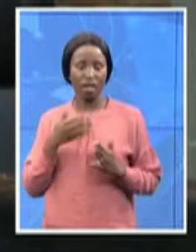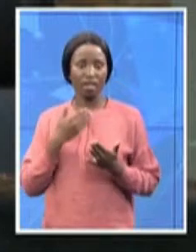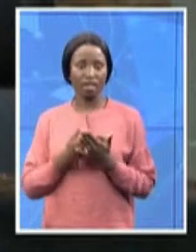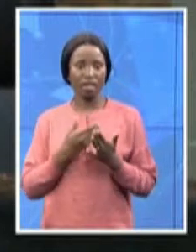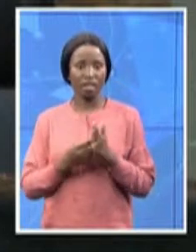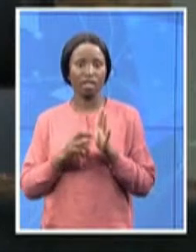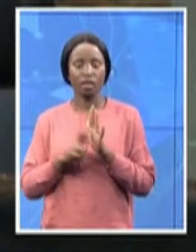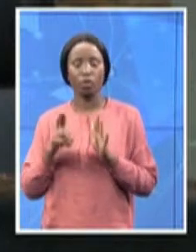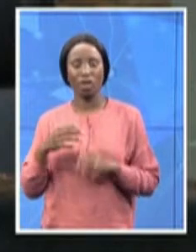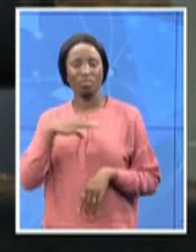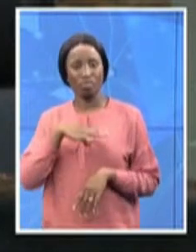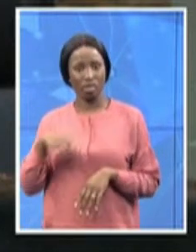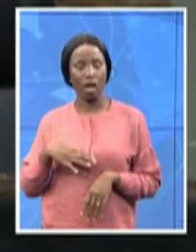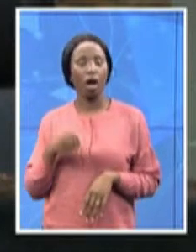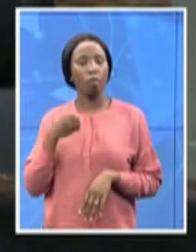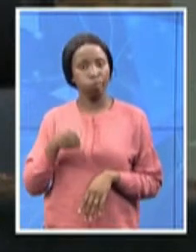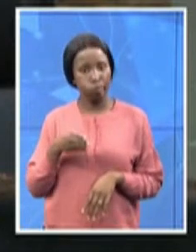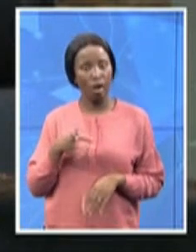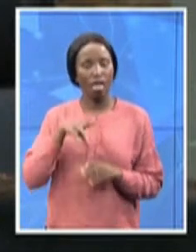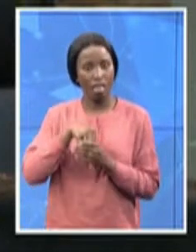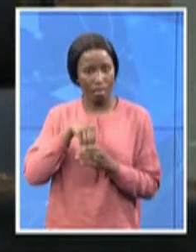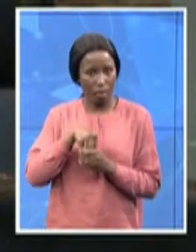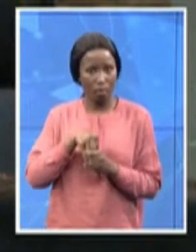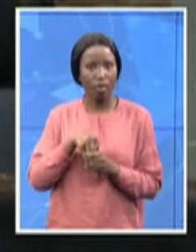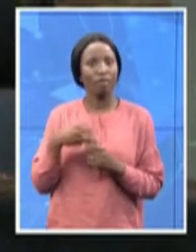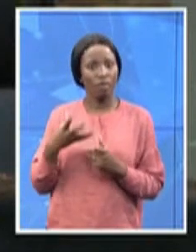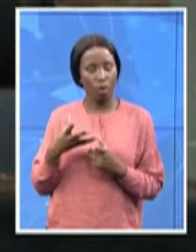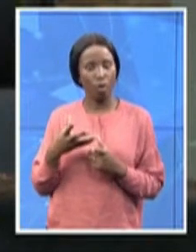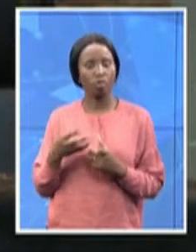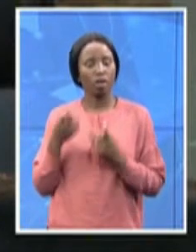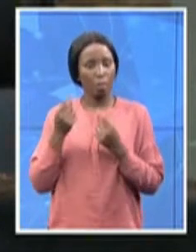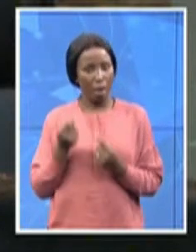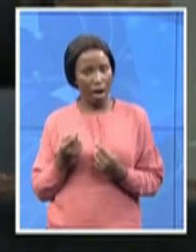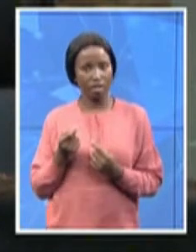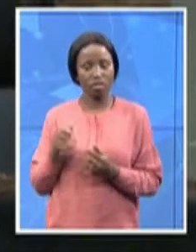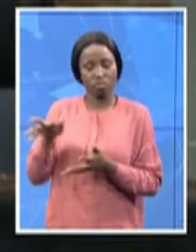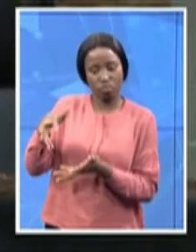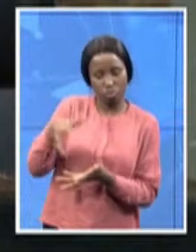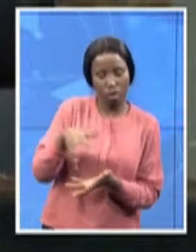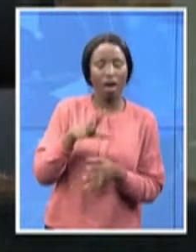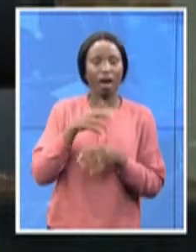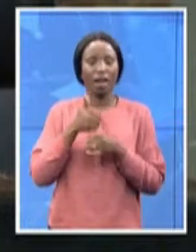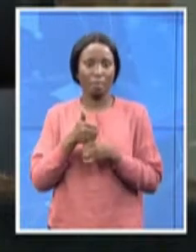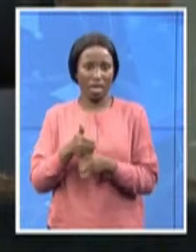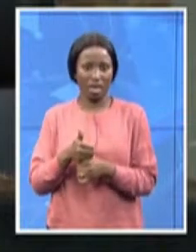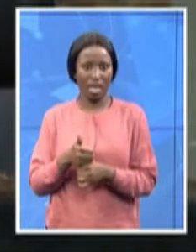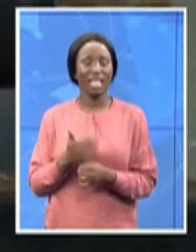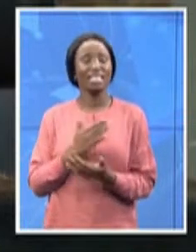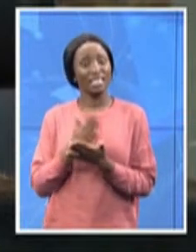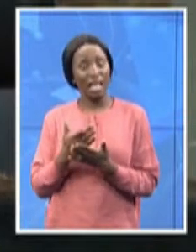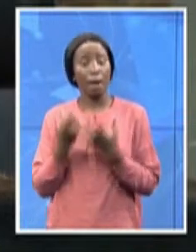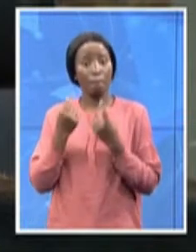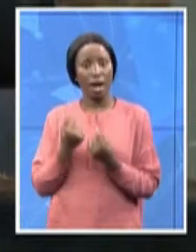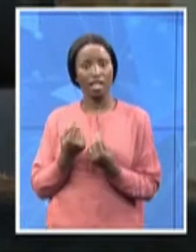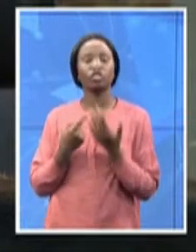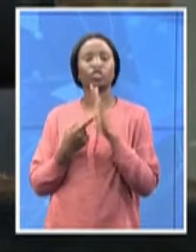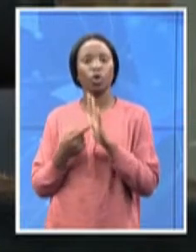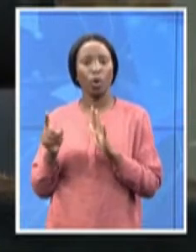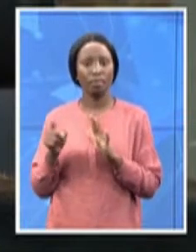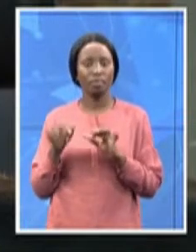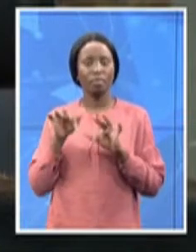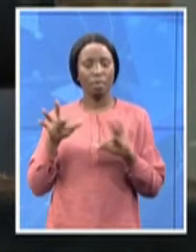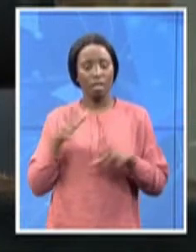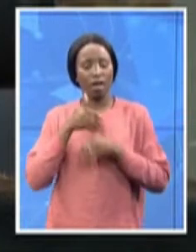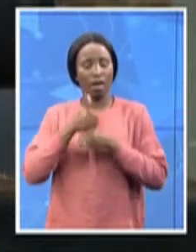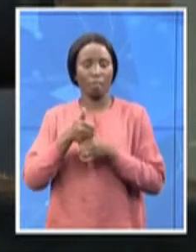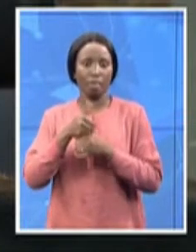campaign. Some of the emails showed that the campaign managers had asked the President to contact certain